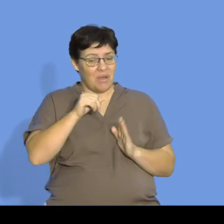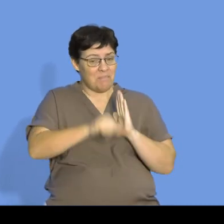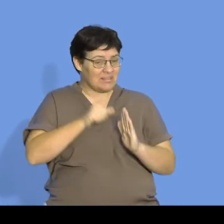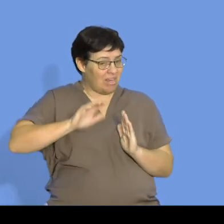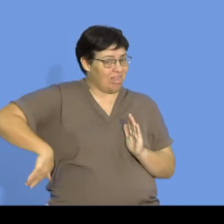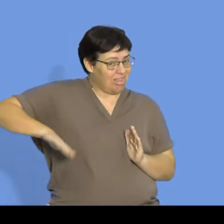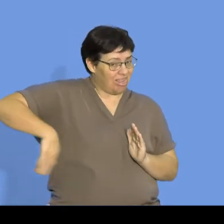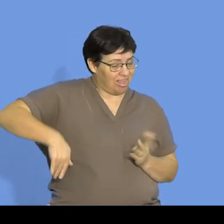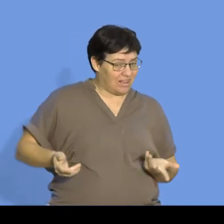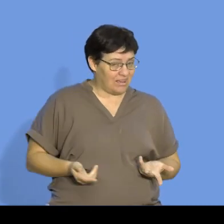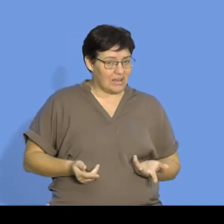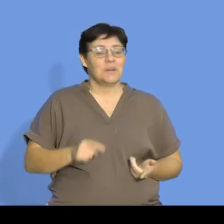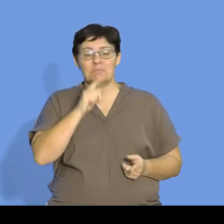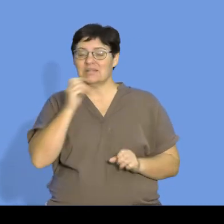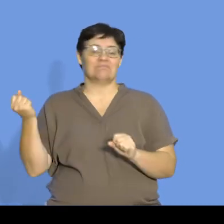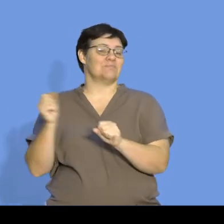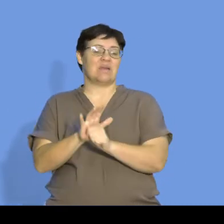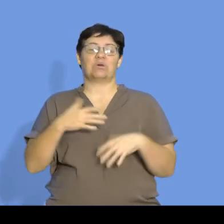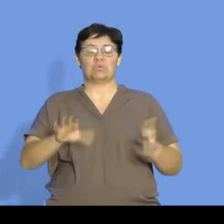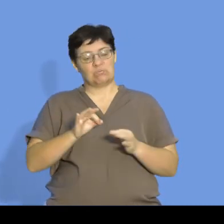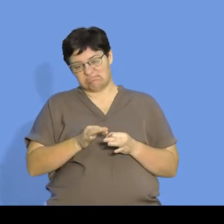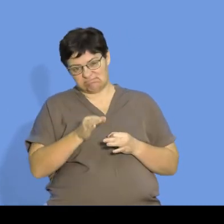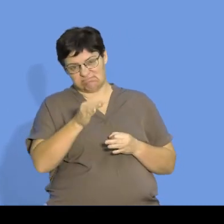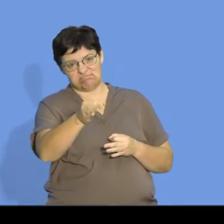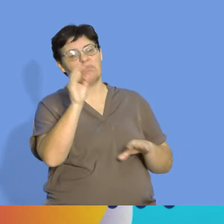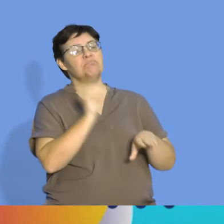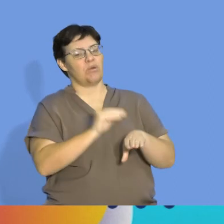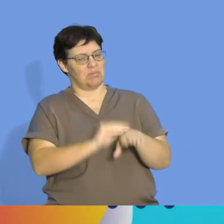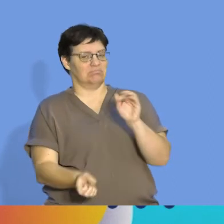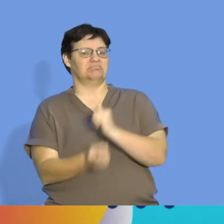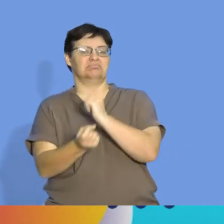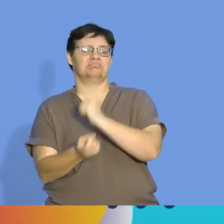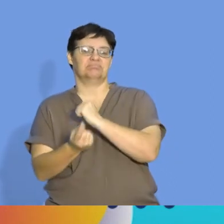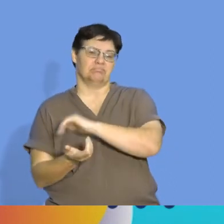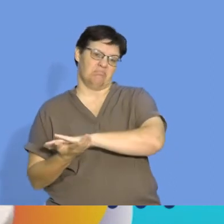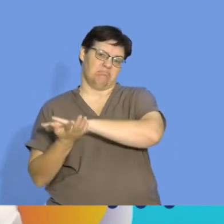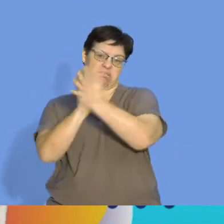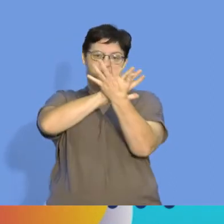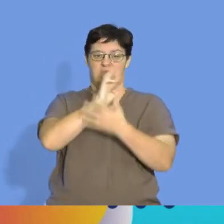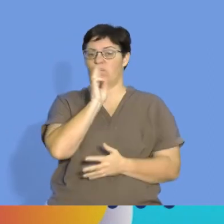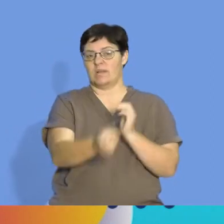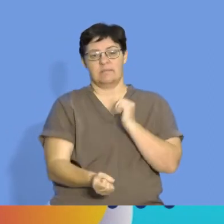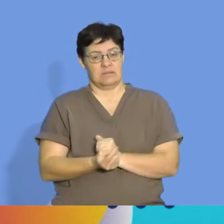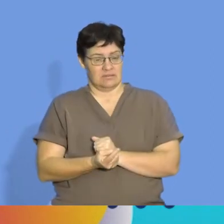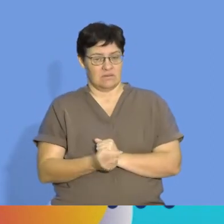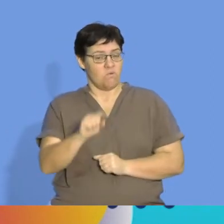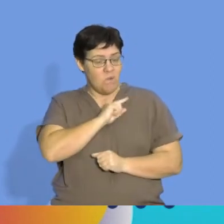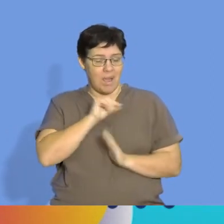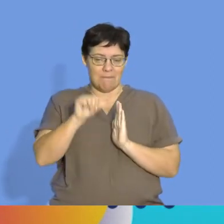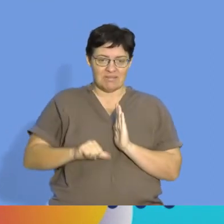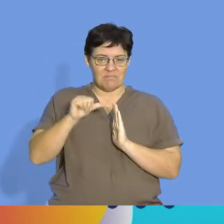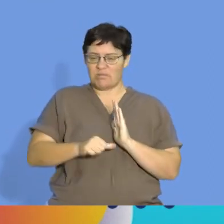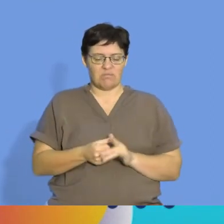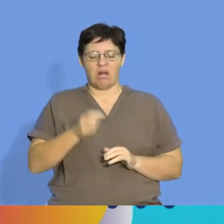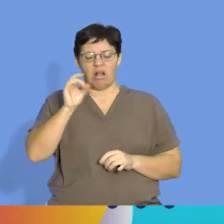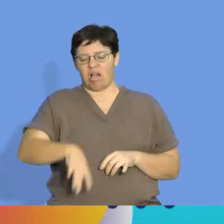neglect maintenance, it has long-term disastrous effects. Because if you don't